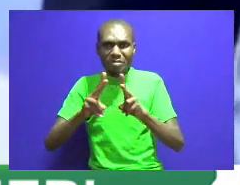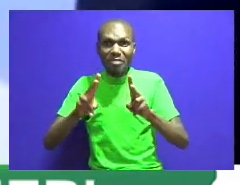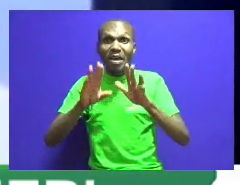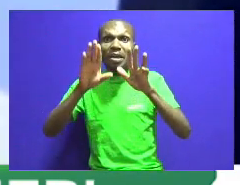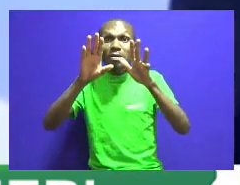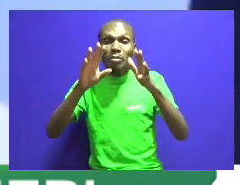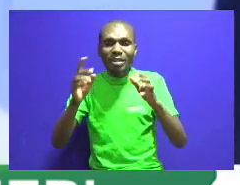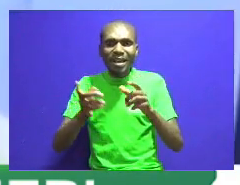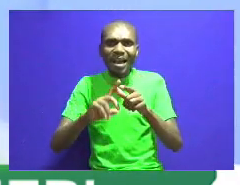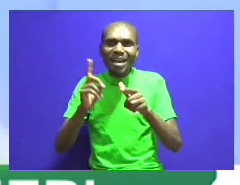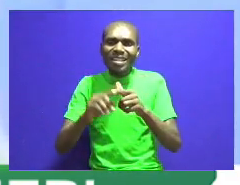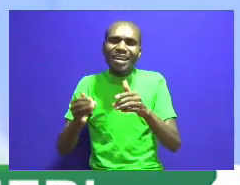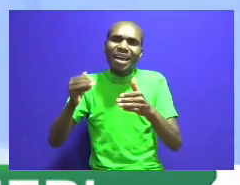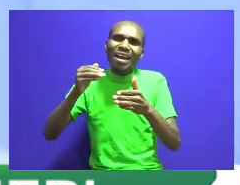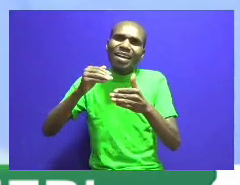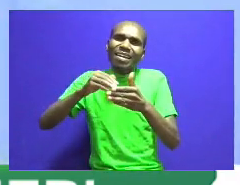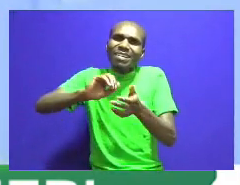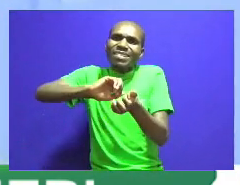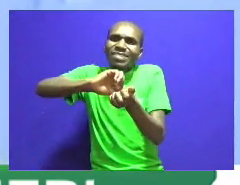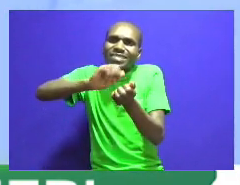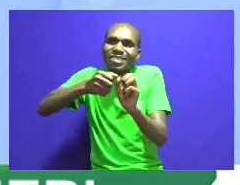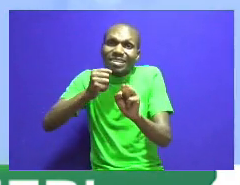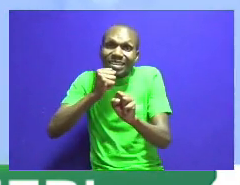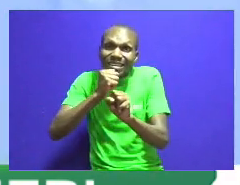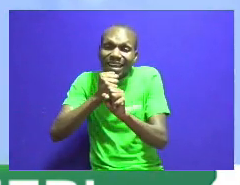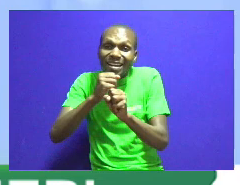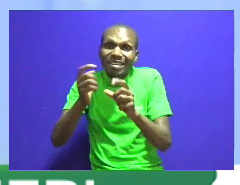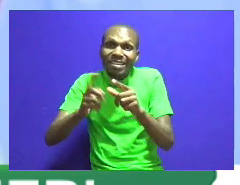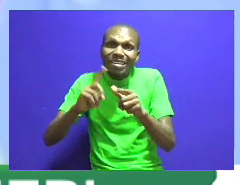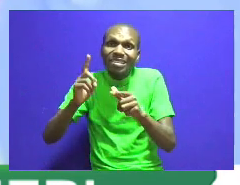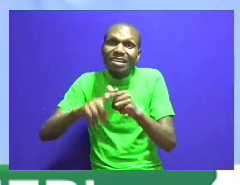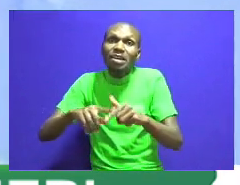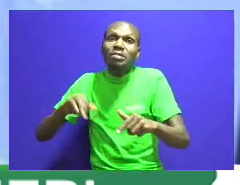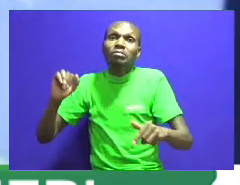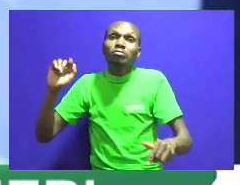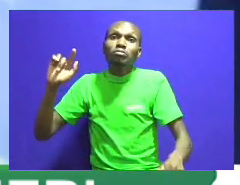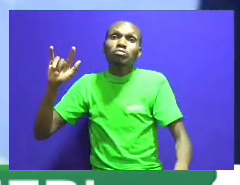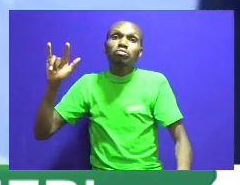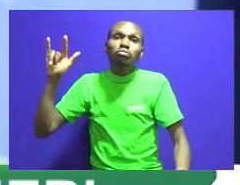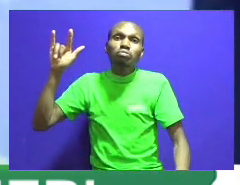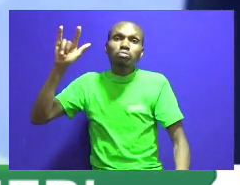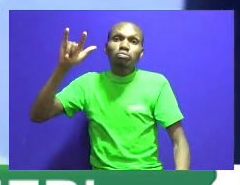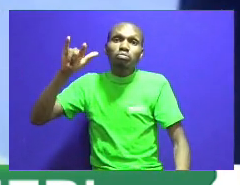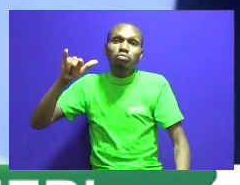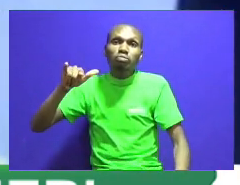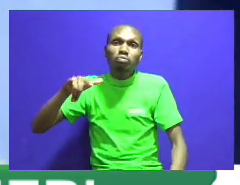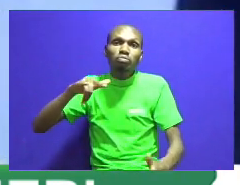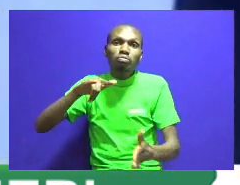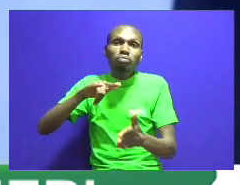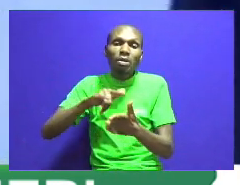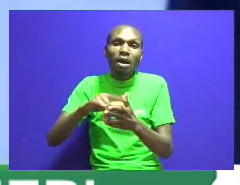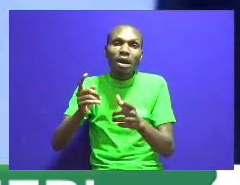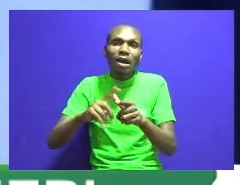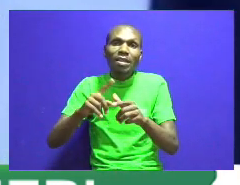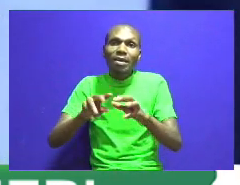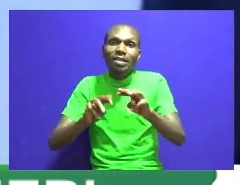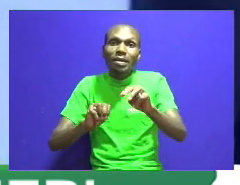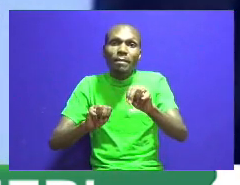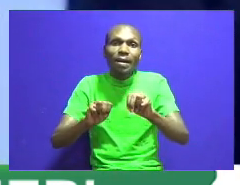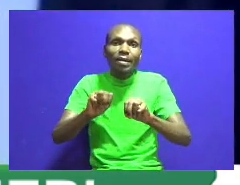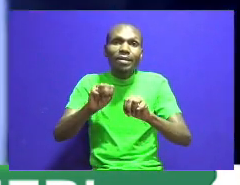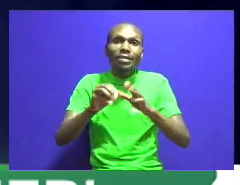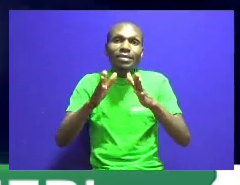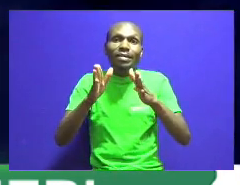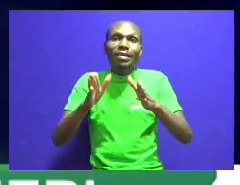installation. Ekioni gokia reira maunchirilio asegeti gechindege ya JKIA, umu managing director Kenya Ports Authority Alex